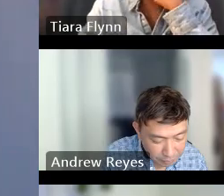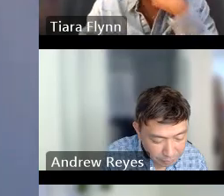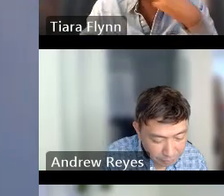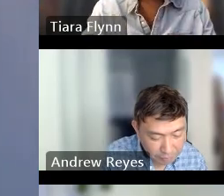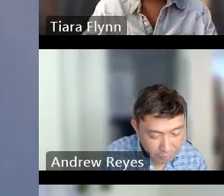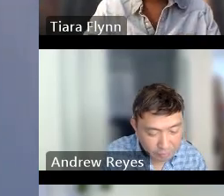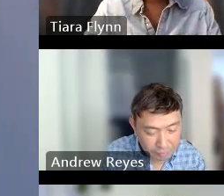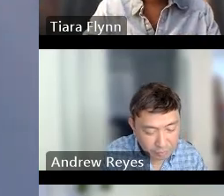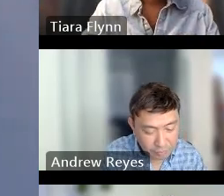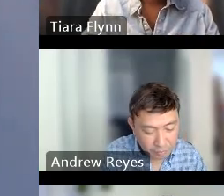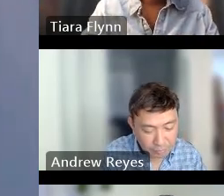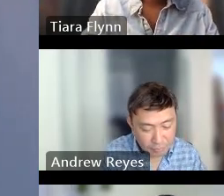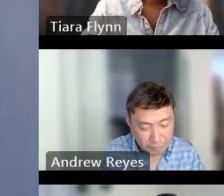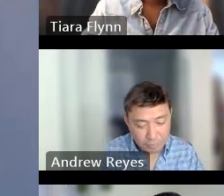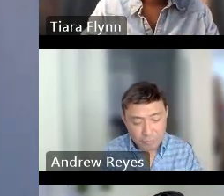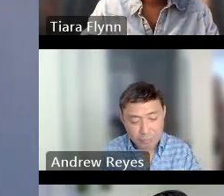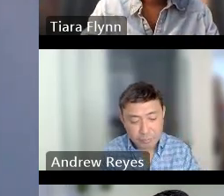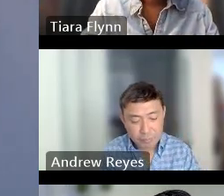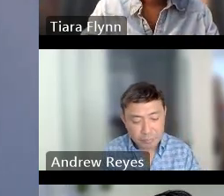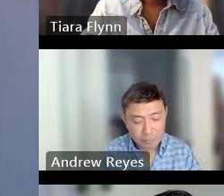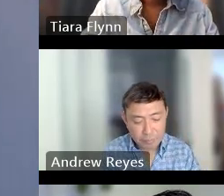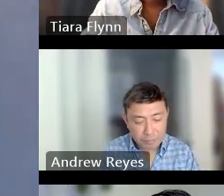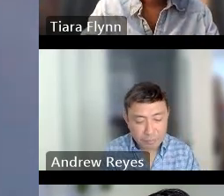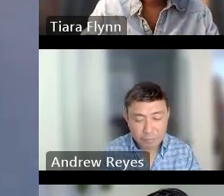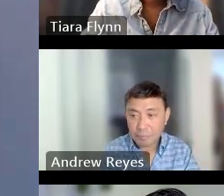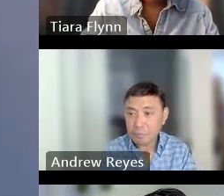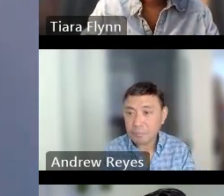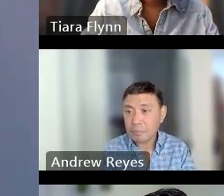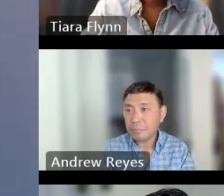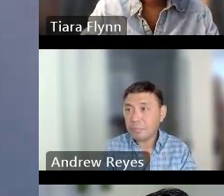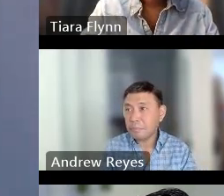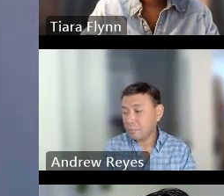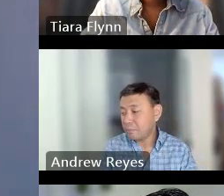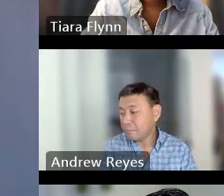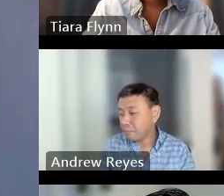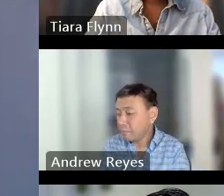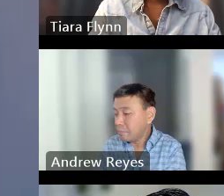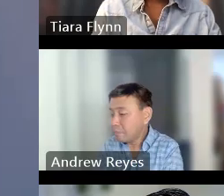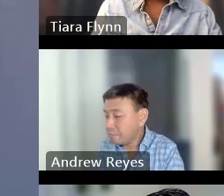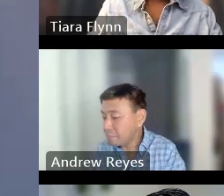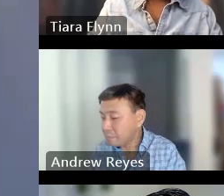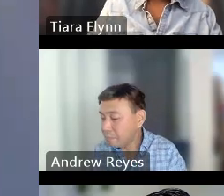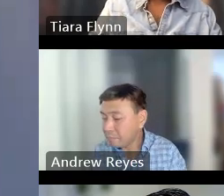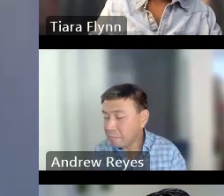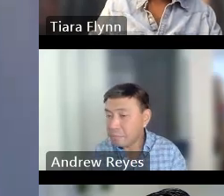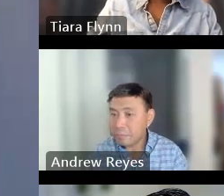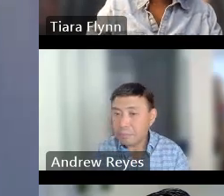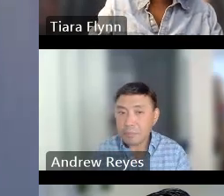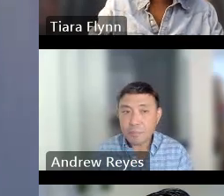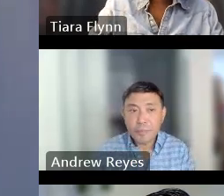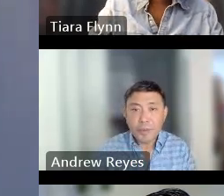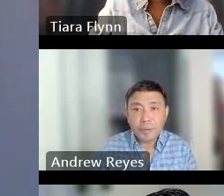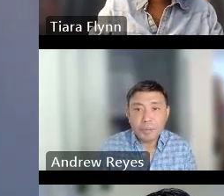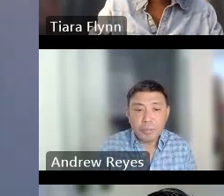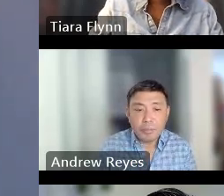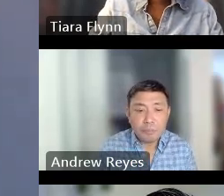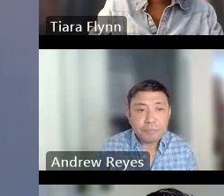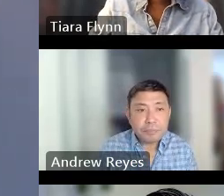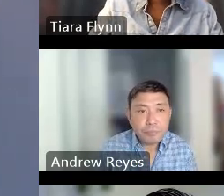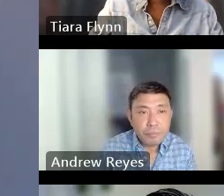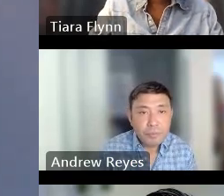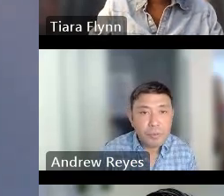Mr. Chair, we are 5 minutes into the hour. May I suggest that we get started with our welcome and opening remarks